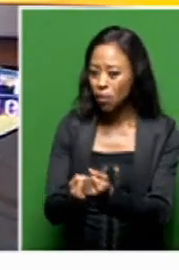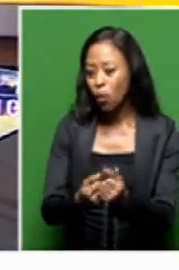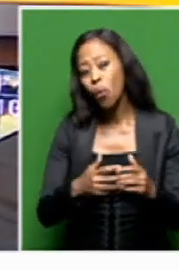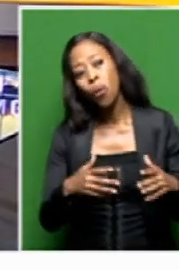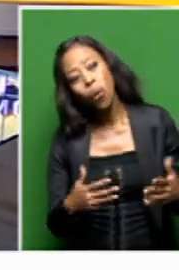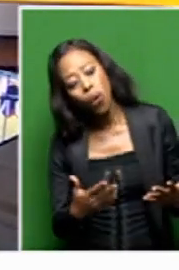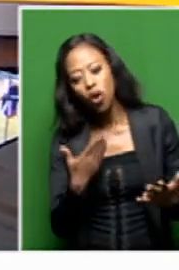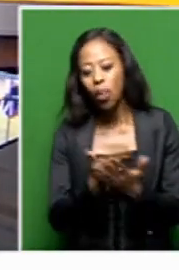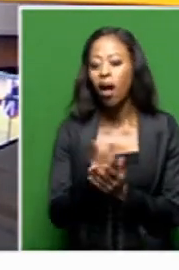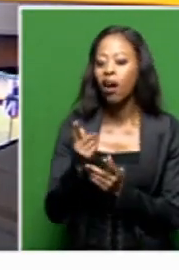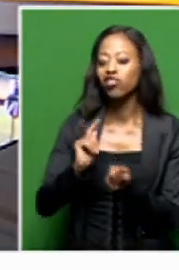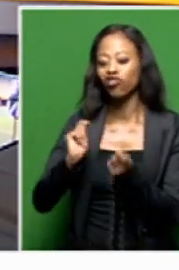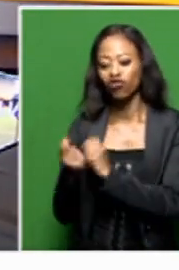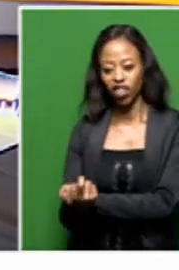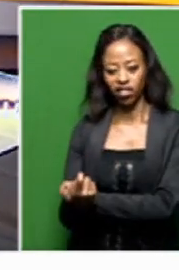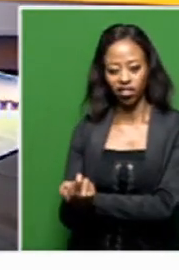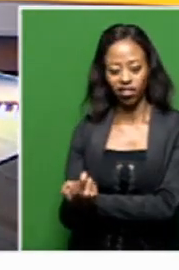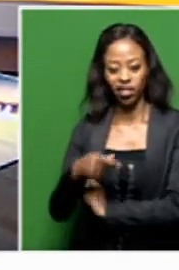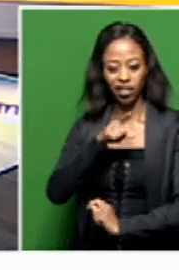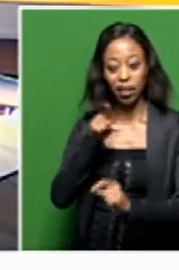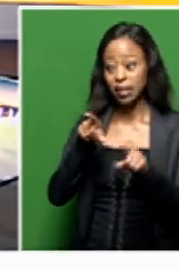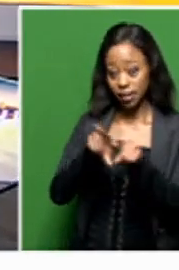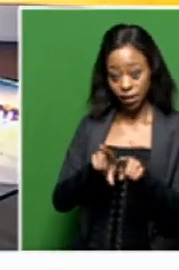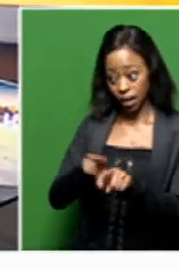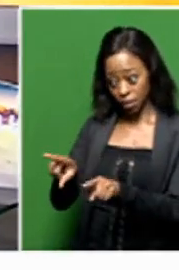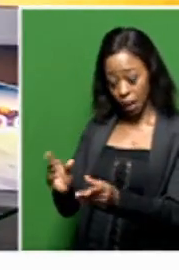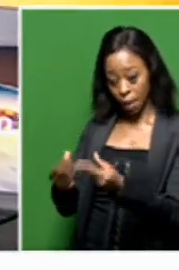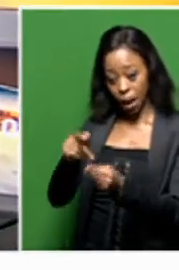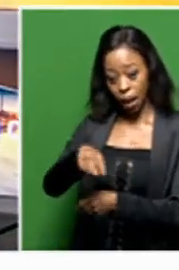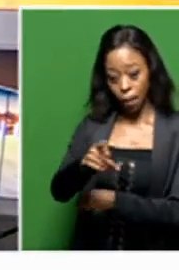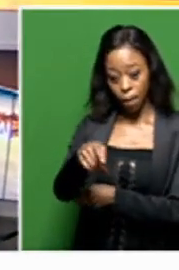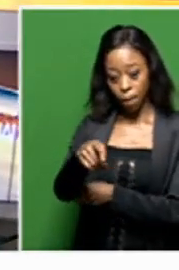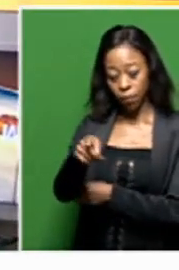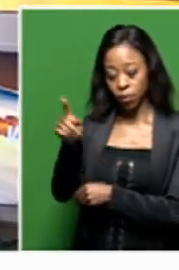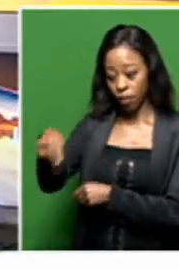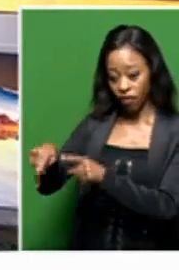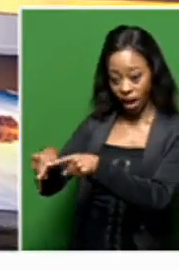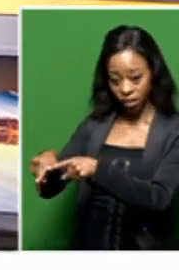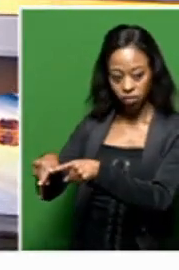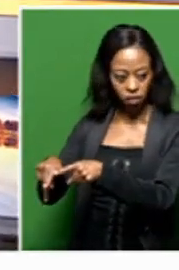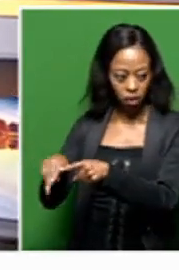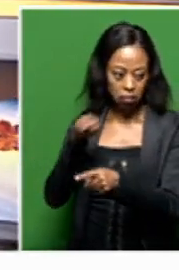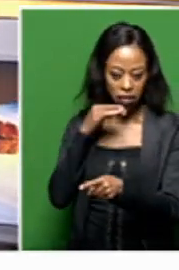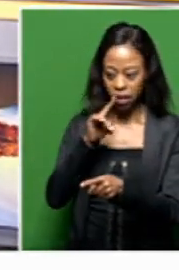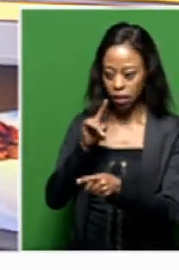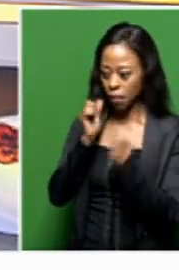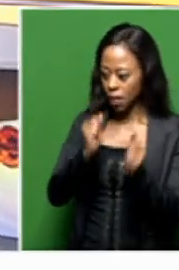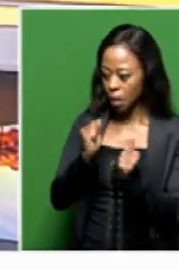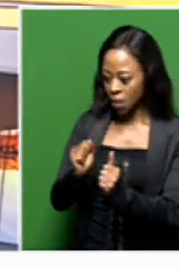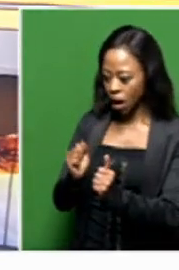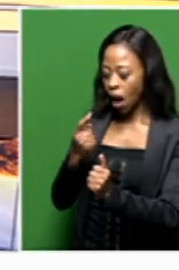shot? And similarly, for those who received the 2-dose Pfizer, should they go for the Pfizer, or how does it